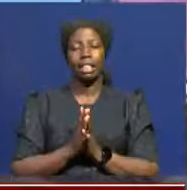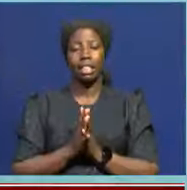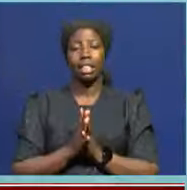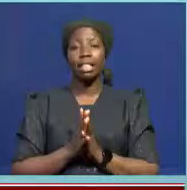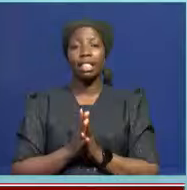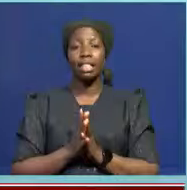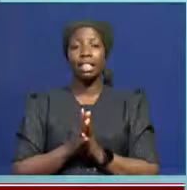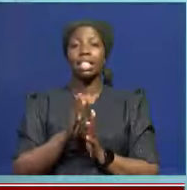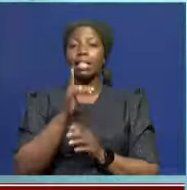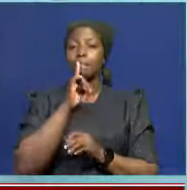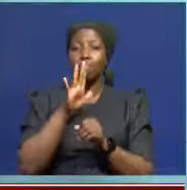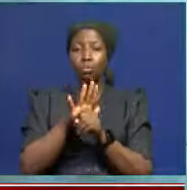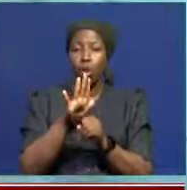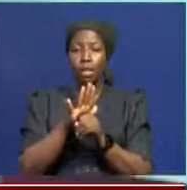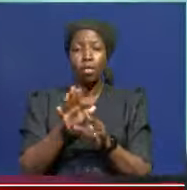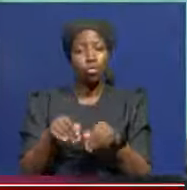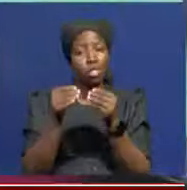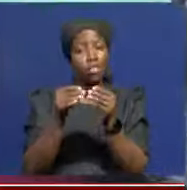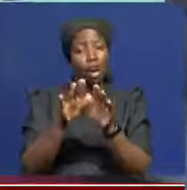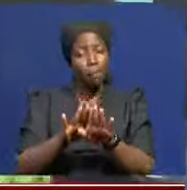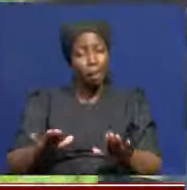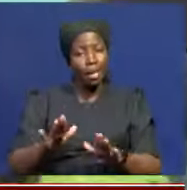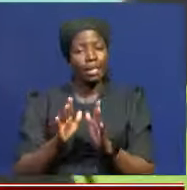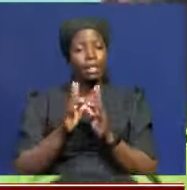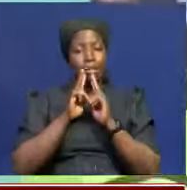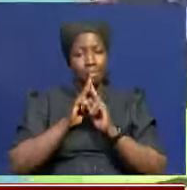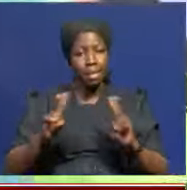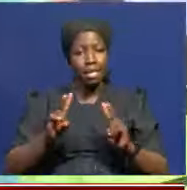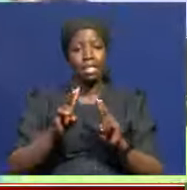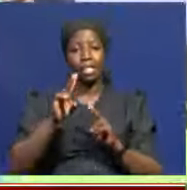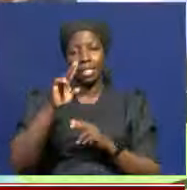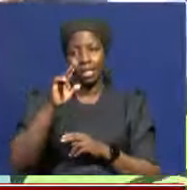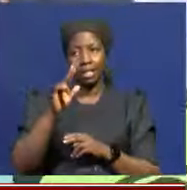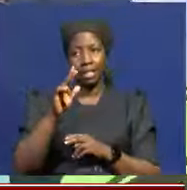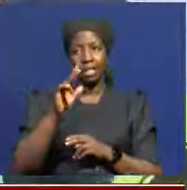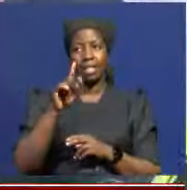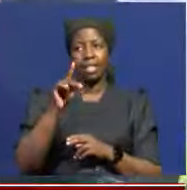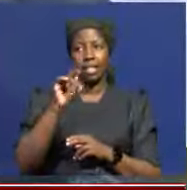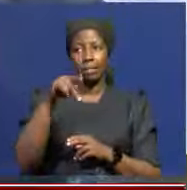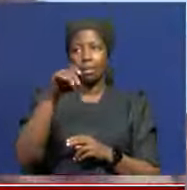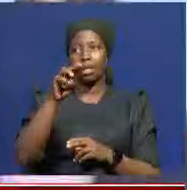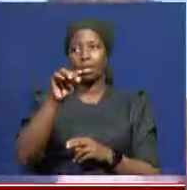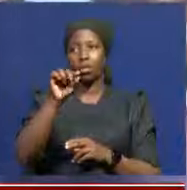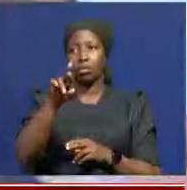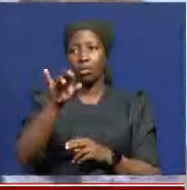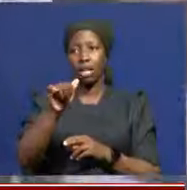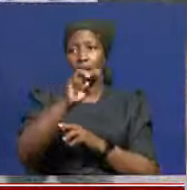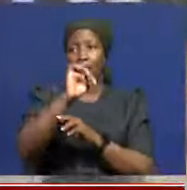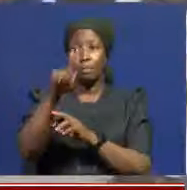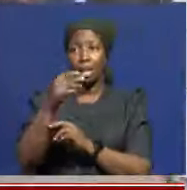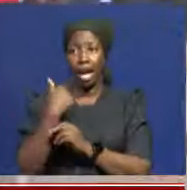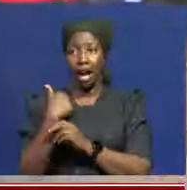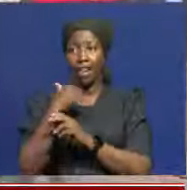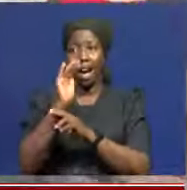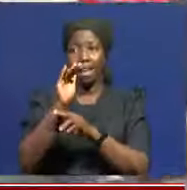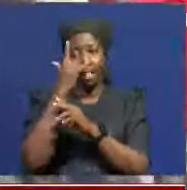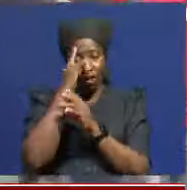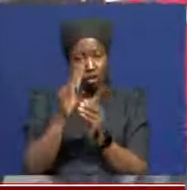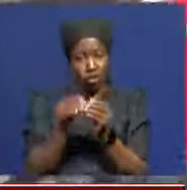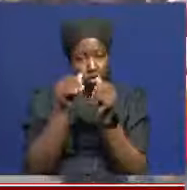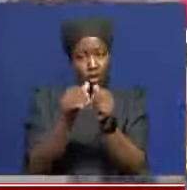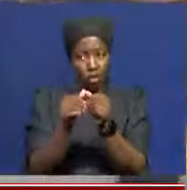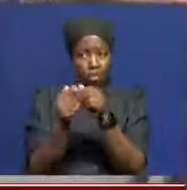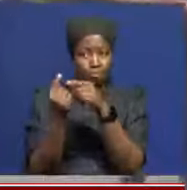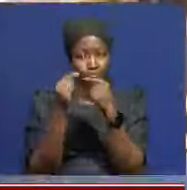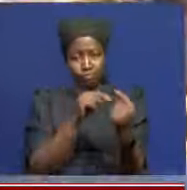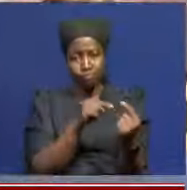peace, Kapenguria MP Samuel Moroto, on the other hand, called for a quick resolution of a boundary dispute between West Pokot and